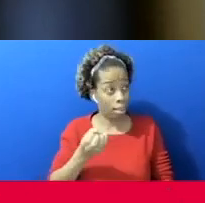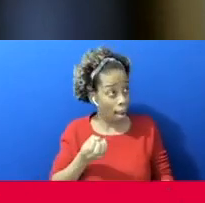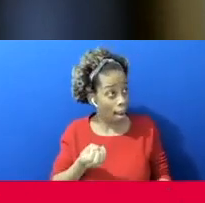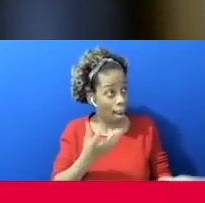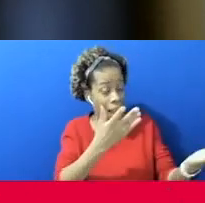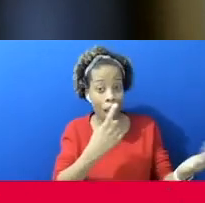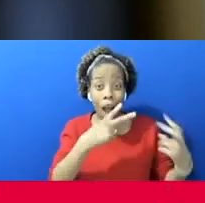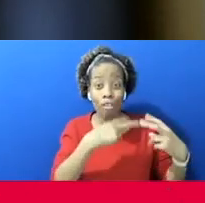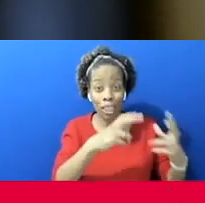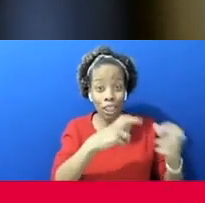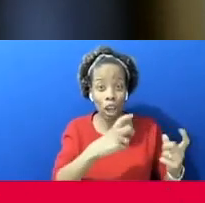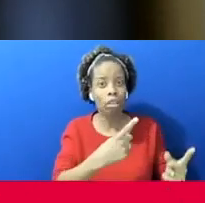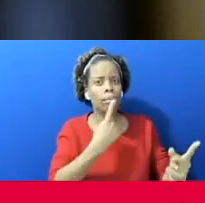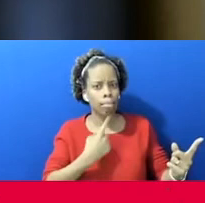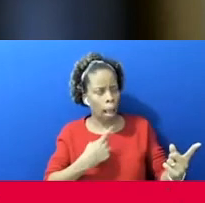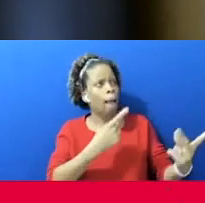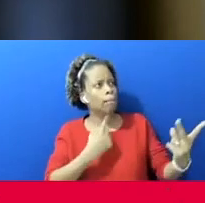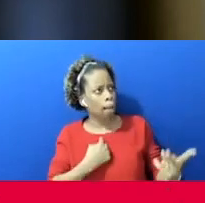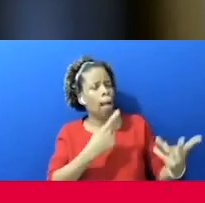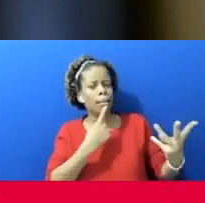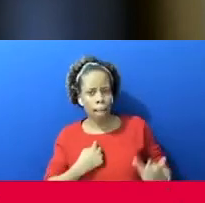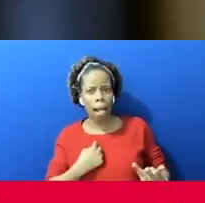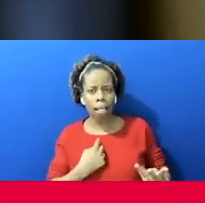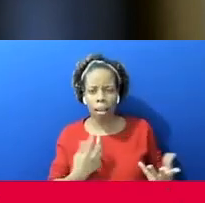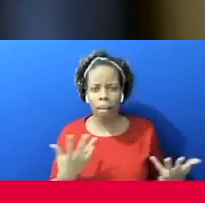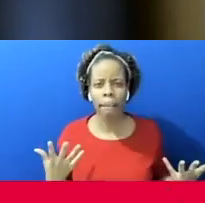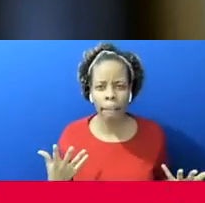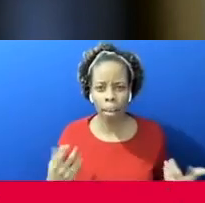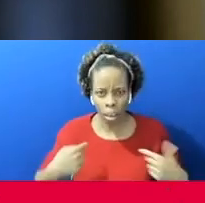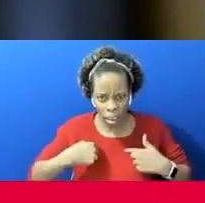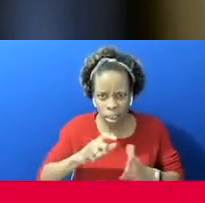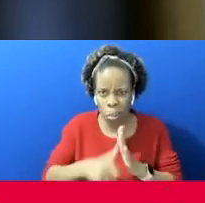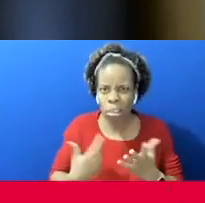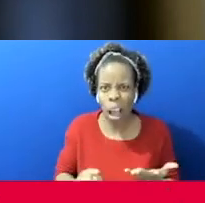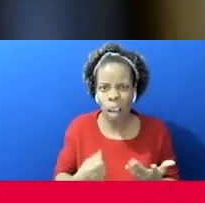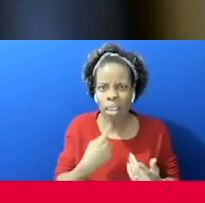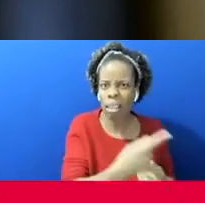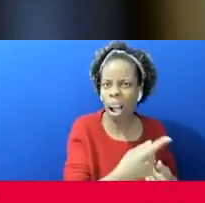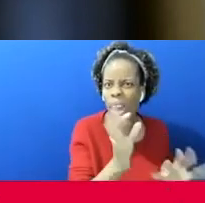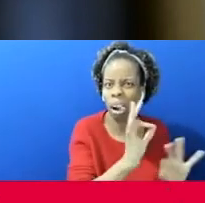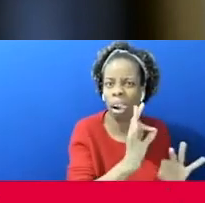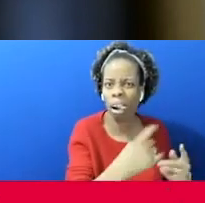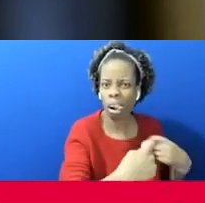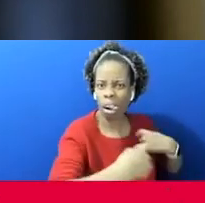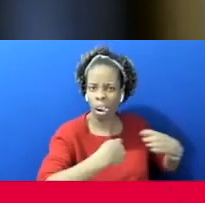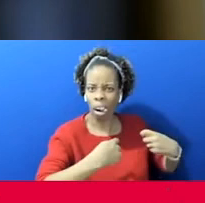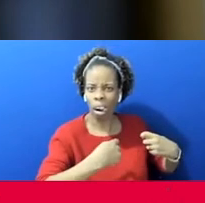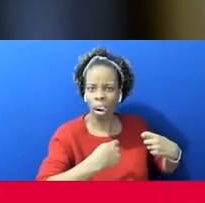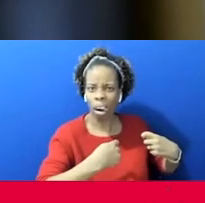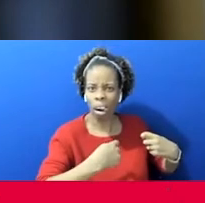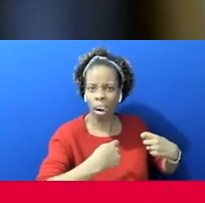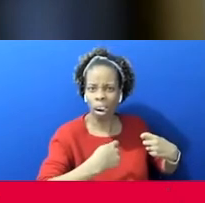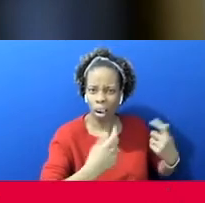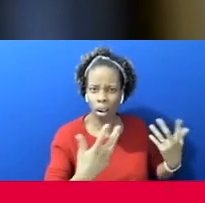is the best example I can give for the rest of the liberational communities, is don't let it be the doctors that are doing the testing,